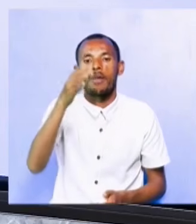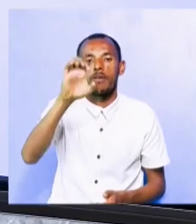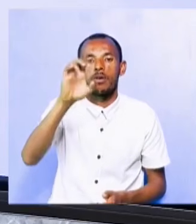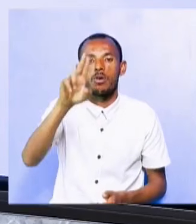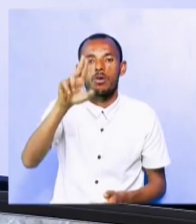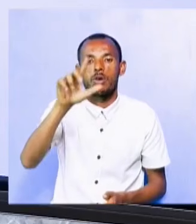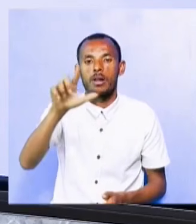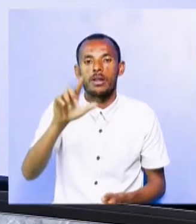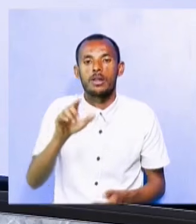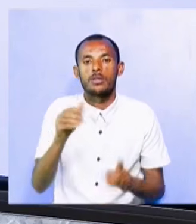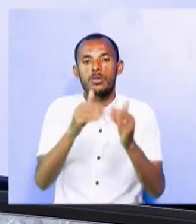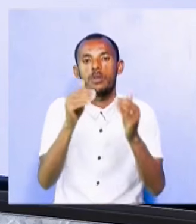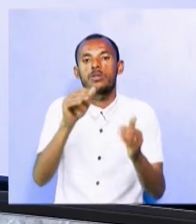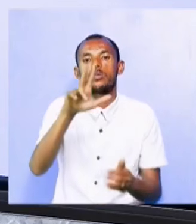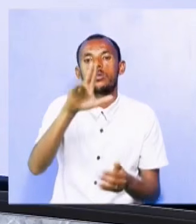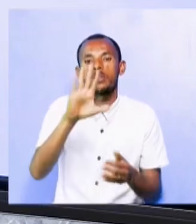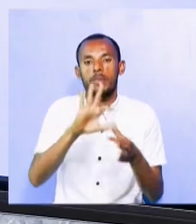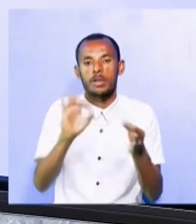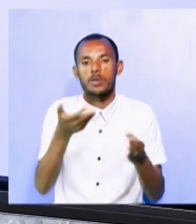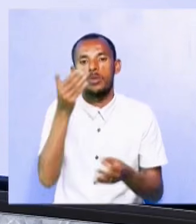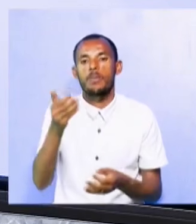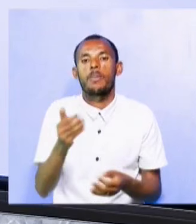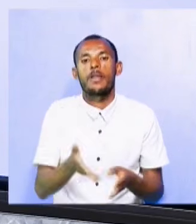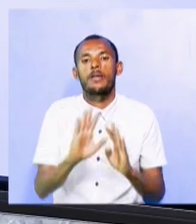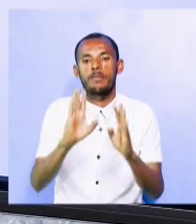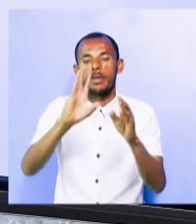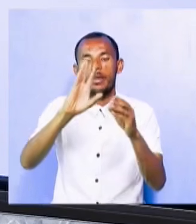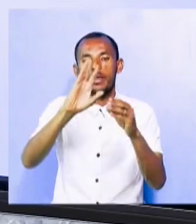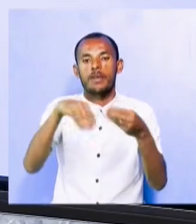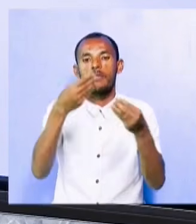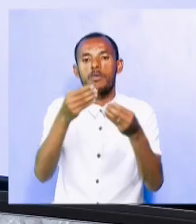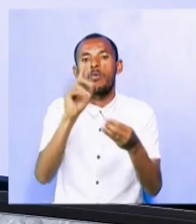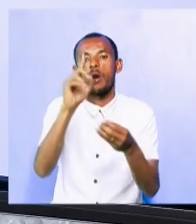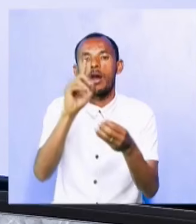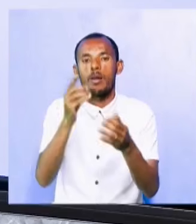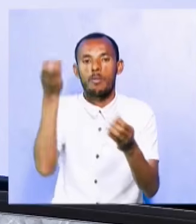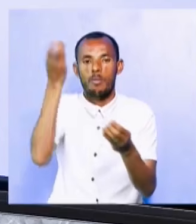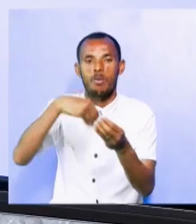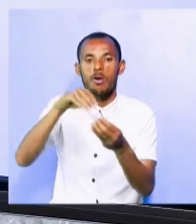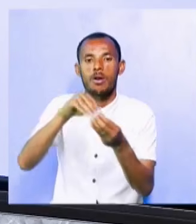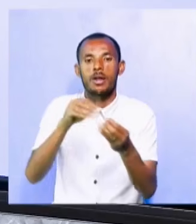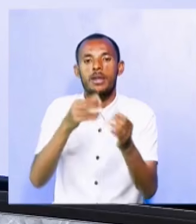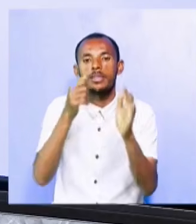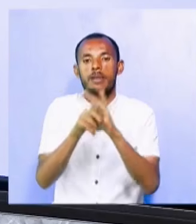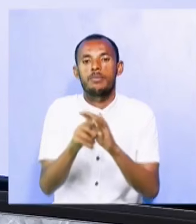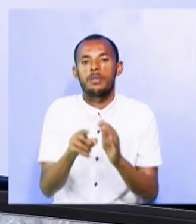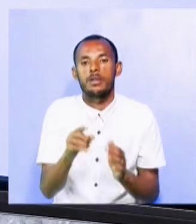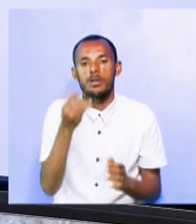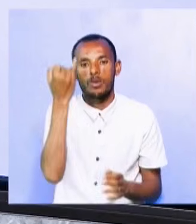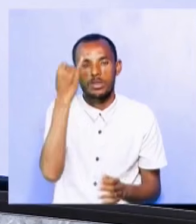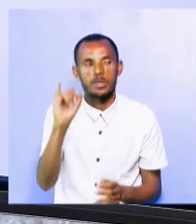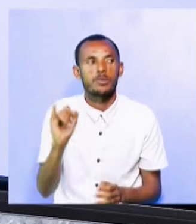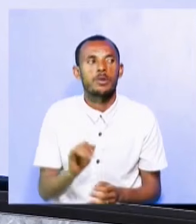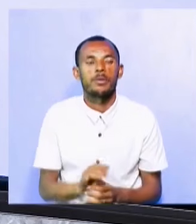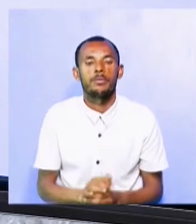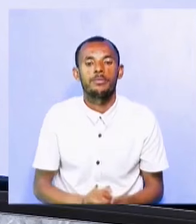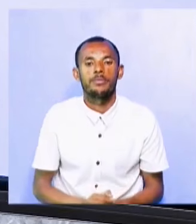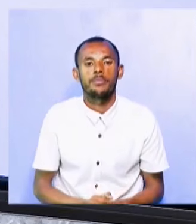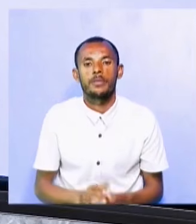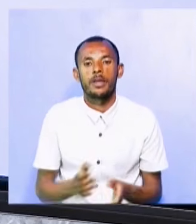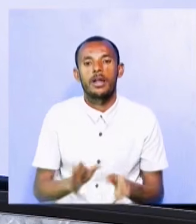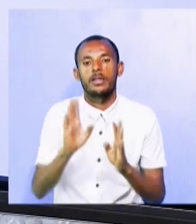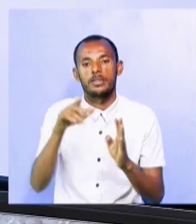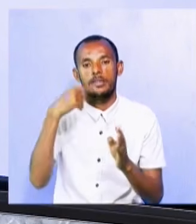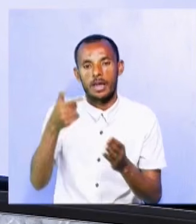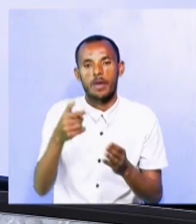Okay? Good. Let me give you one more example, more conceptual. Let's see